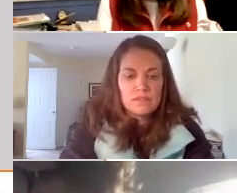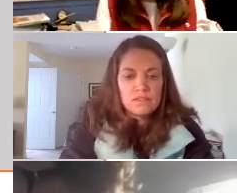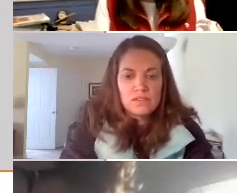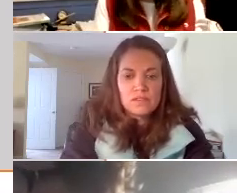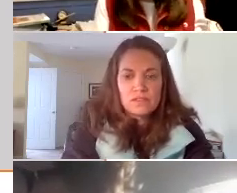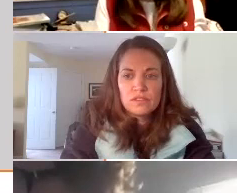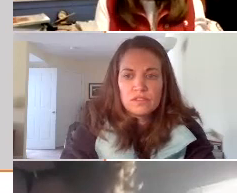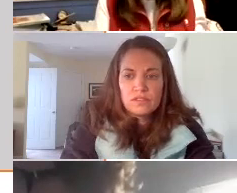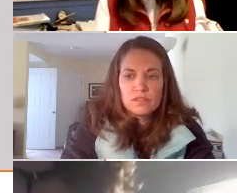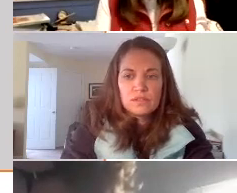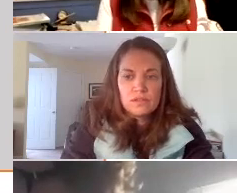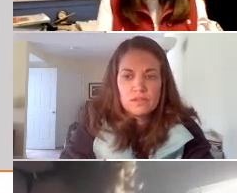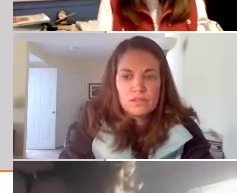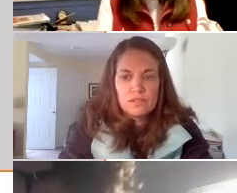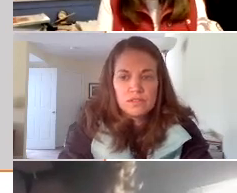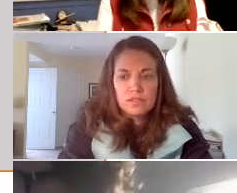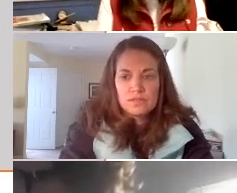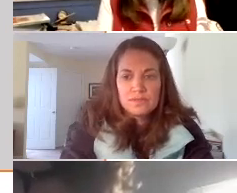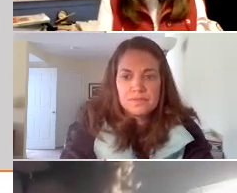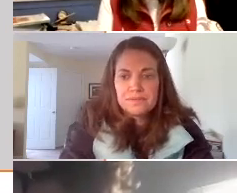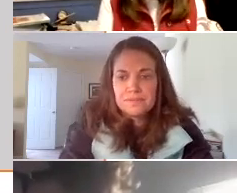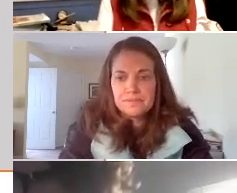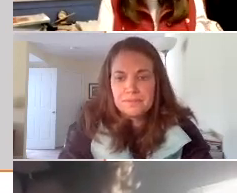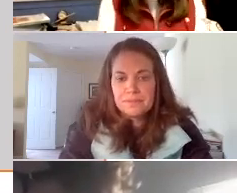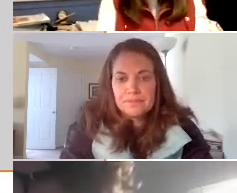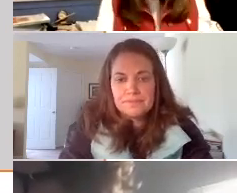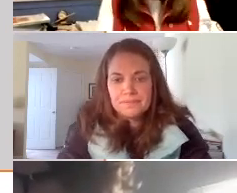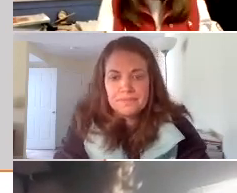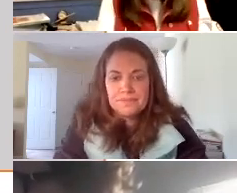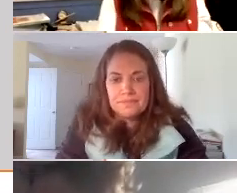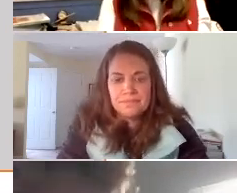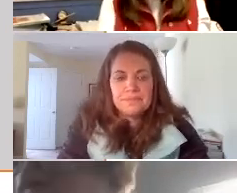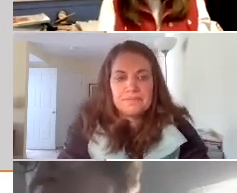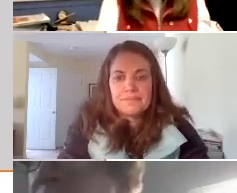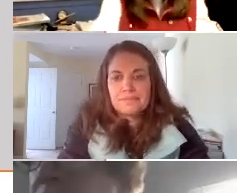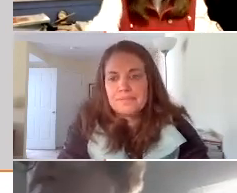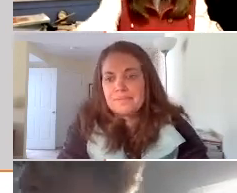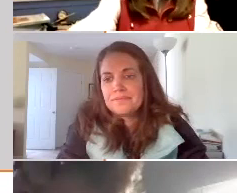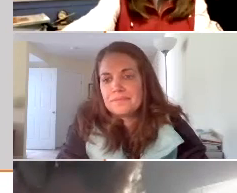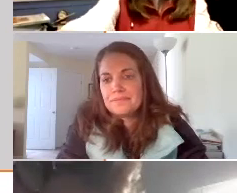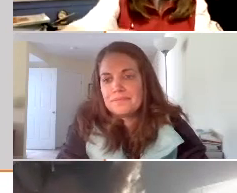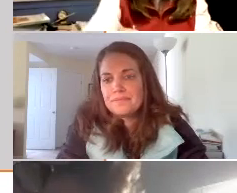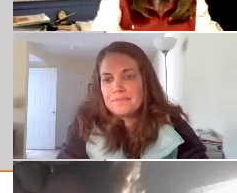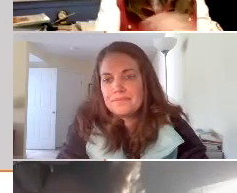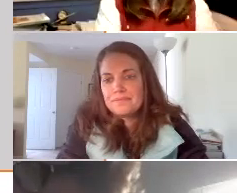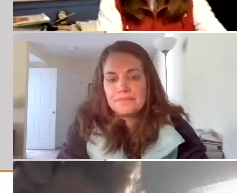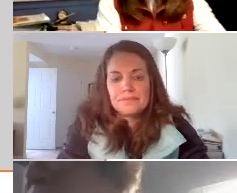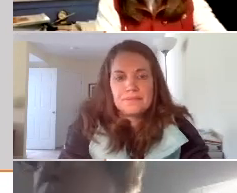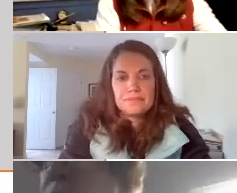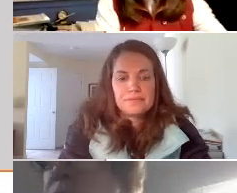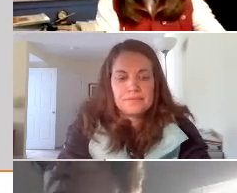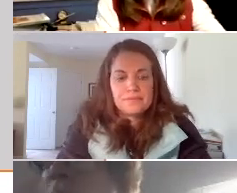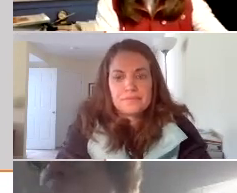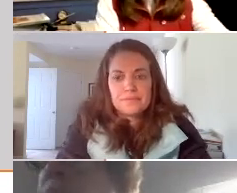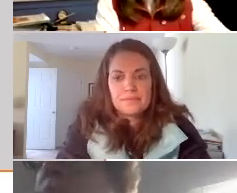things that are on his tray. That's where our phase 1 students operate, within their arm's reach. And then as we see our students